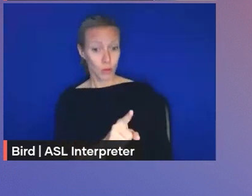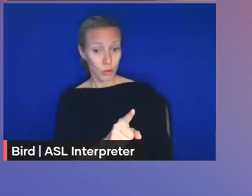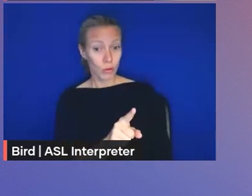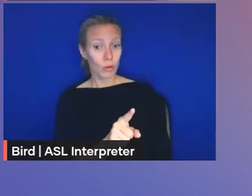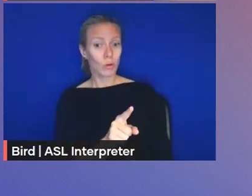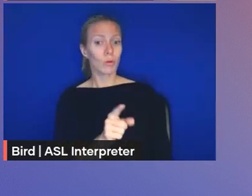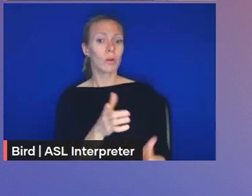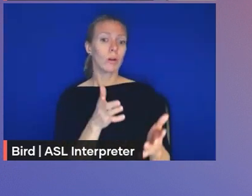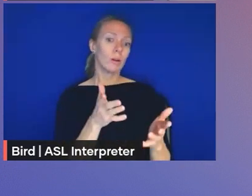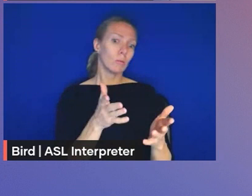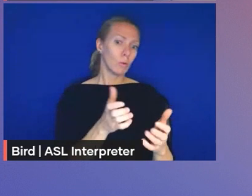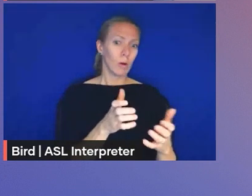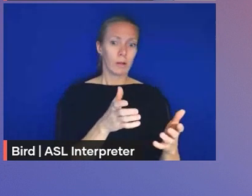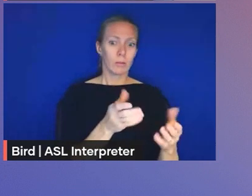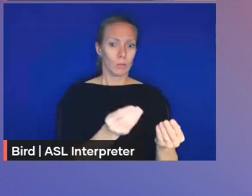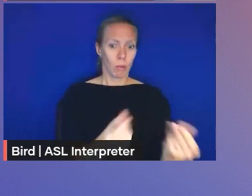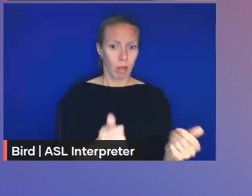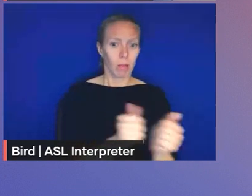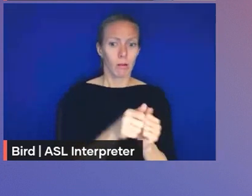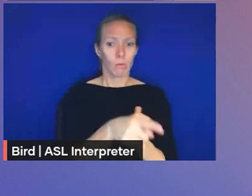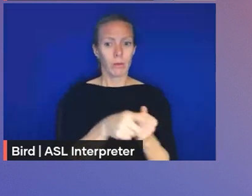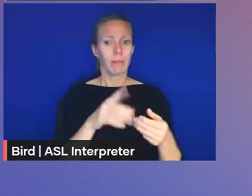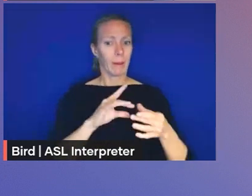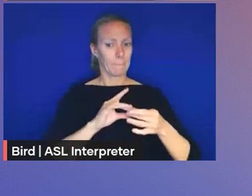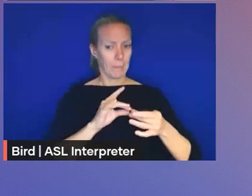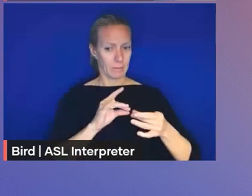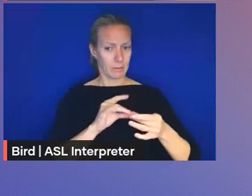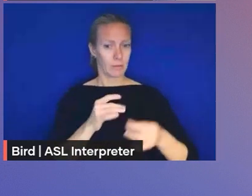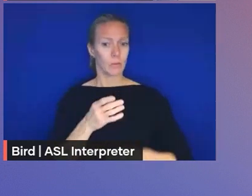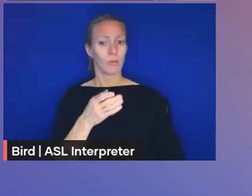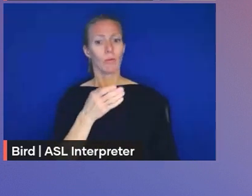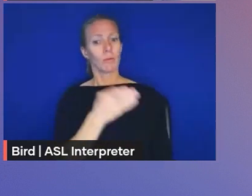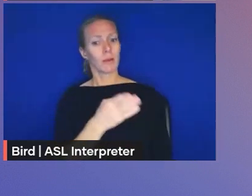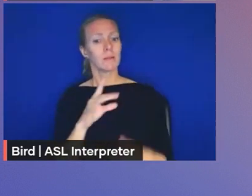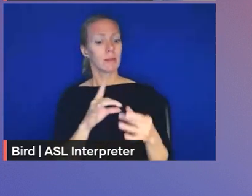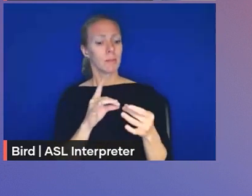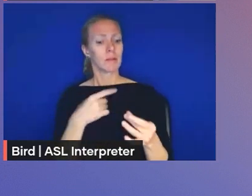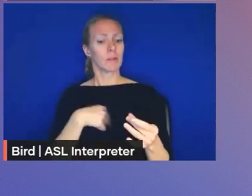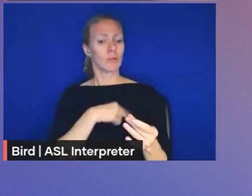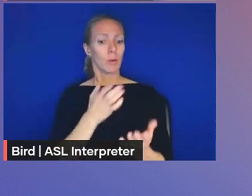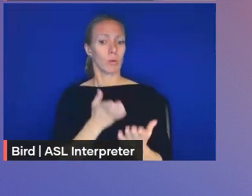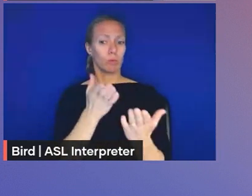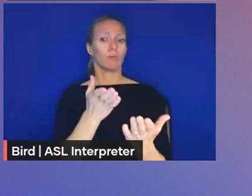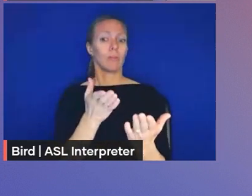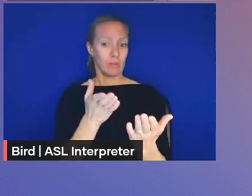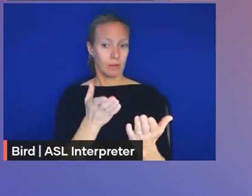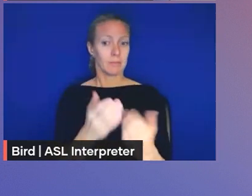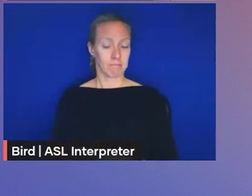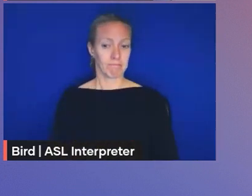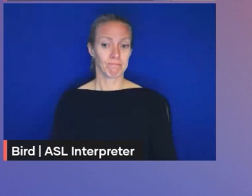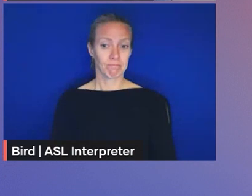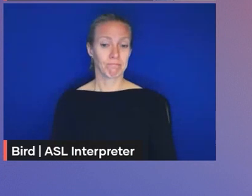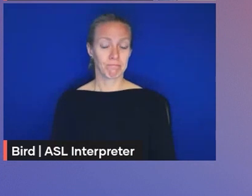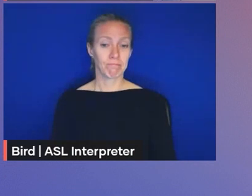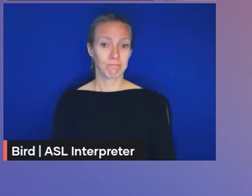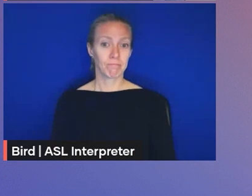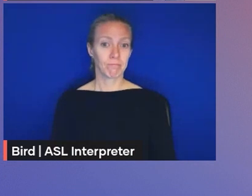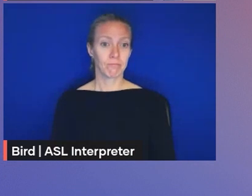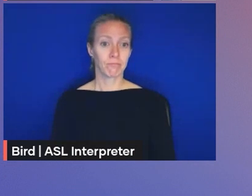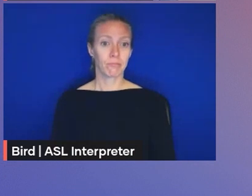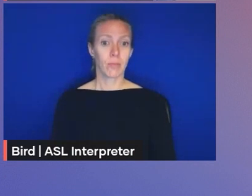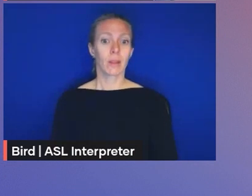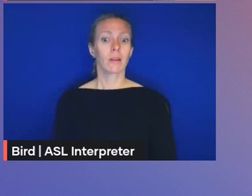this is going to be that message that we're going to provide back. And so we'll just a quick